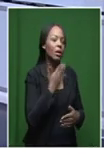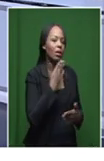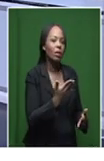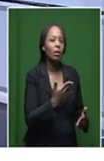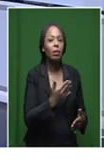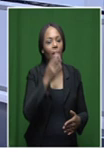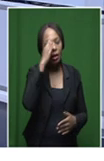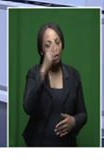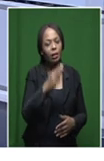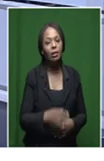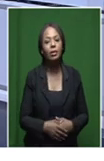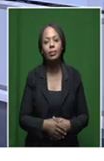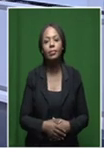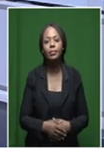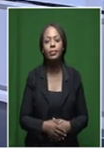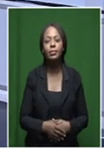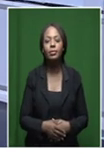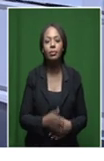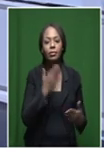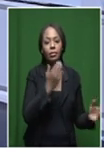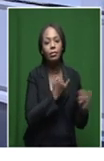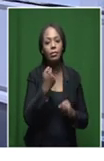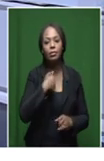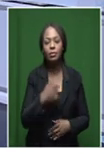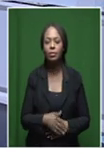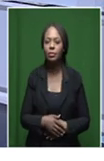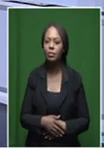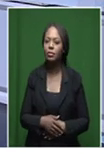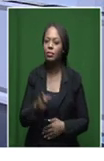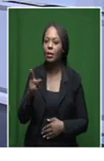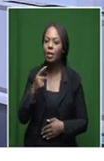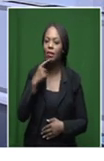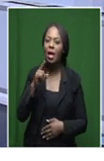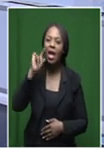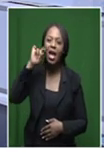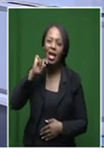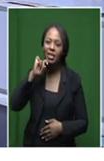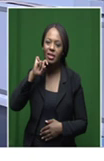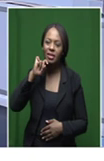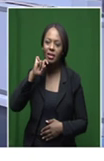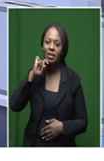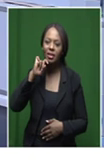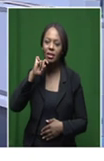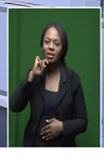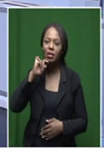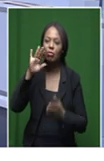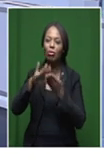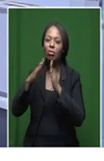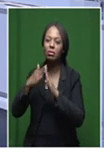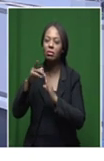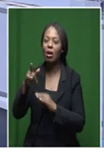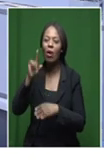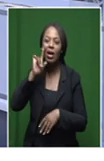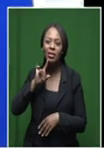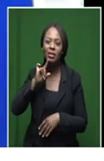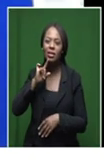does aging involve? What does it mean when we say you're part of the aging population? What is that? Well, it obviously means